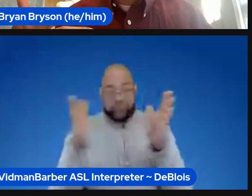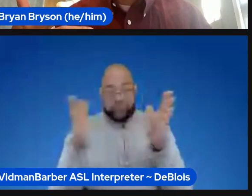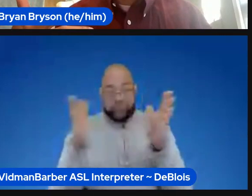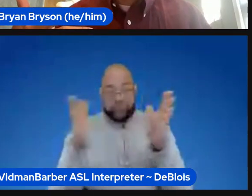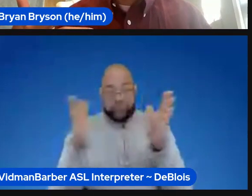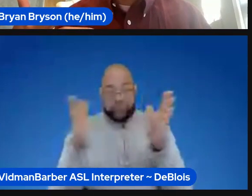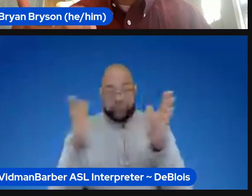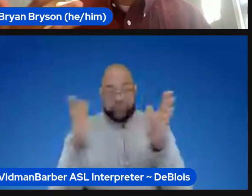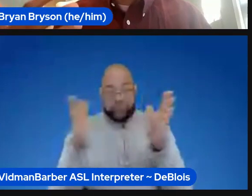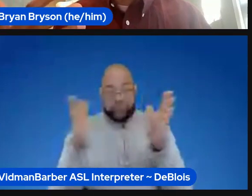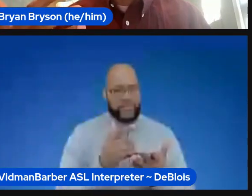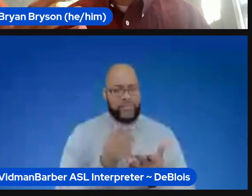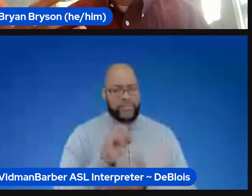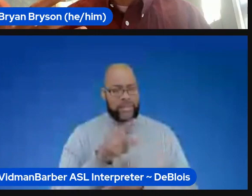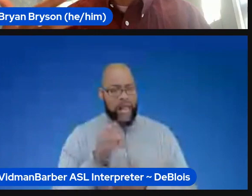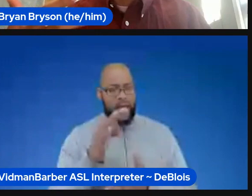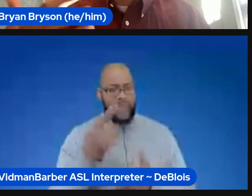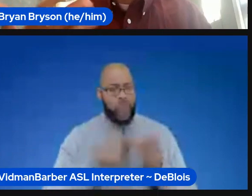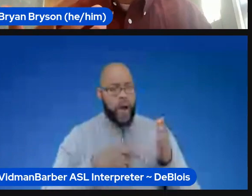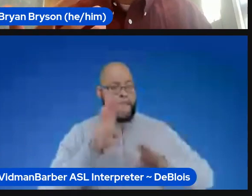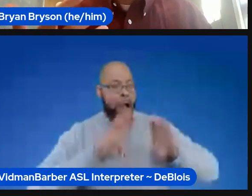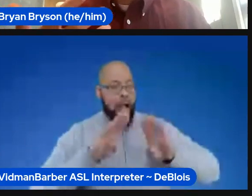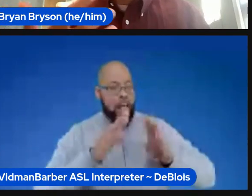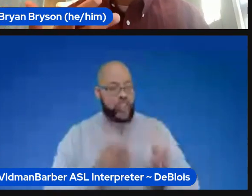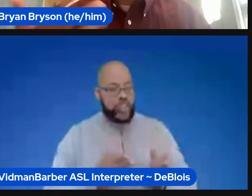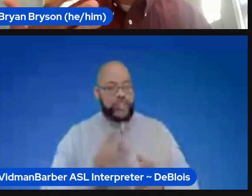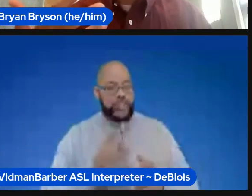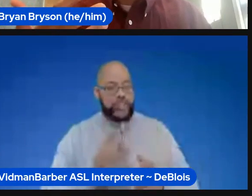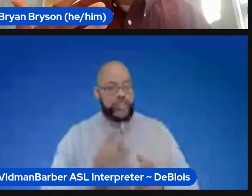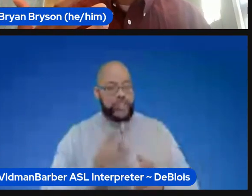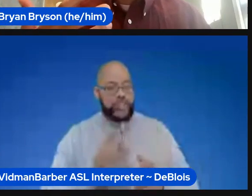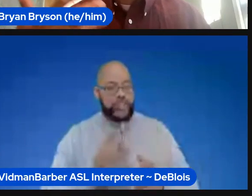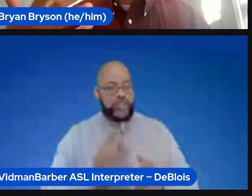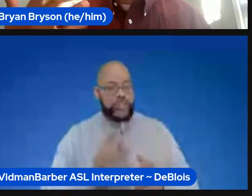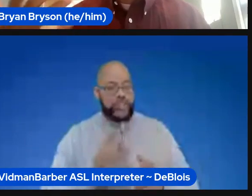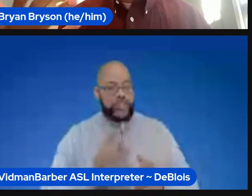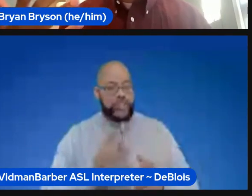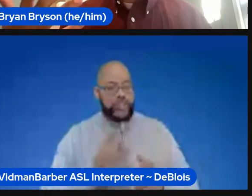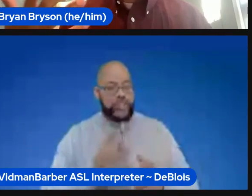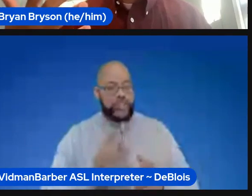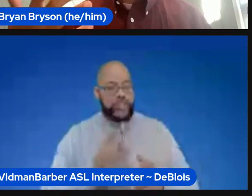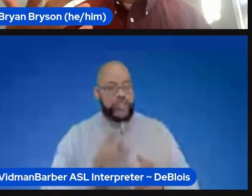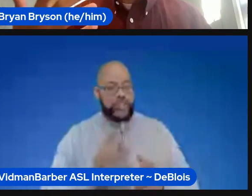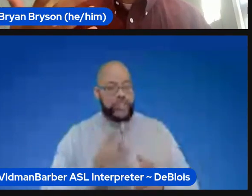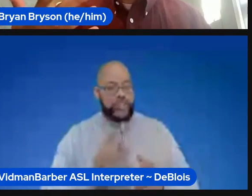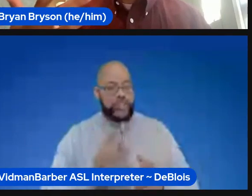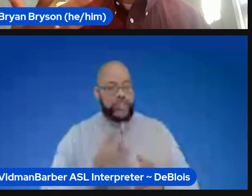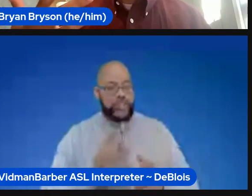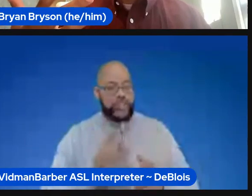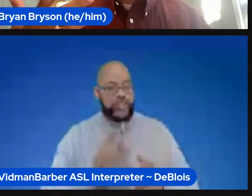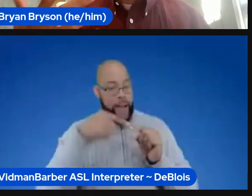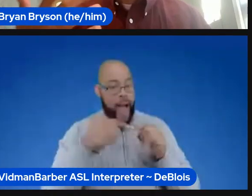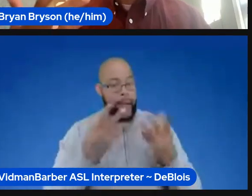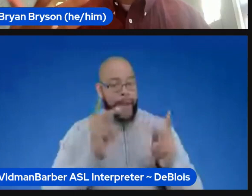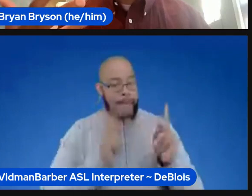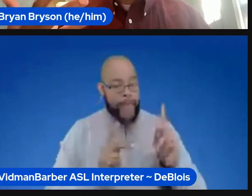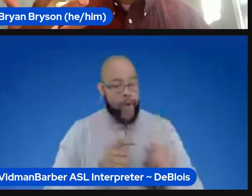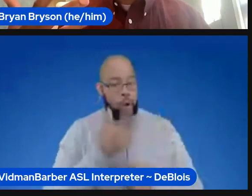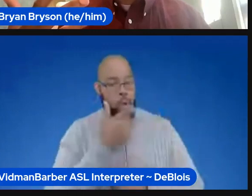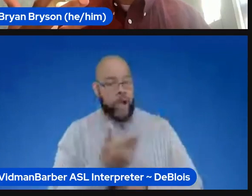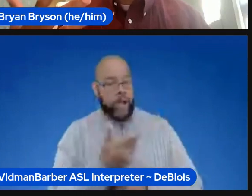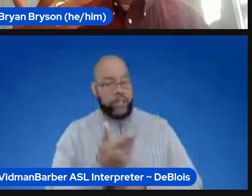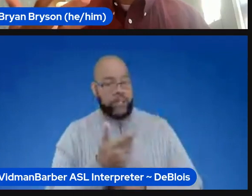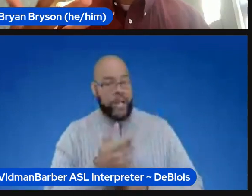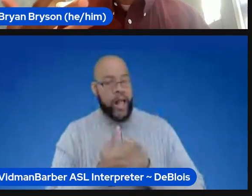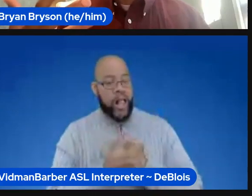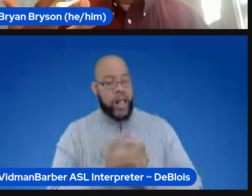of the scale of what biologists are actually doing, which is still not like, just think about how many people watch Love is